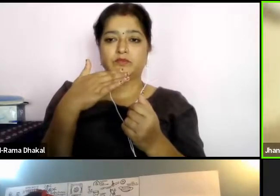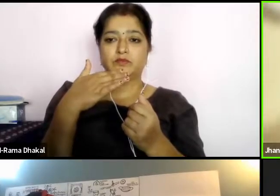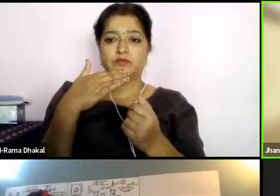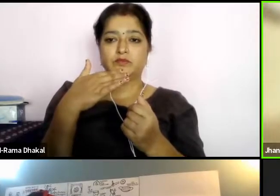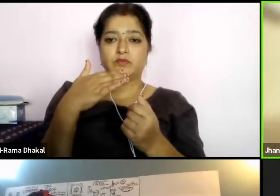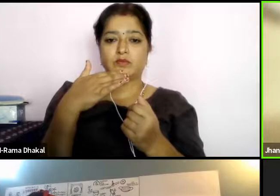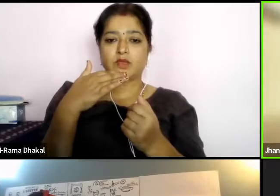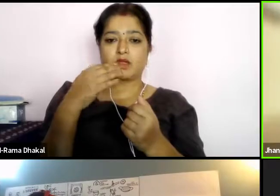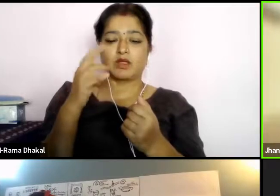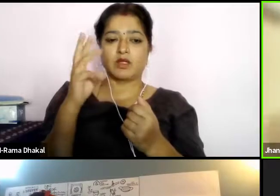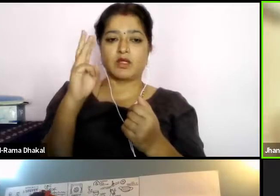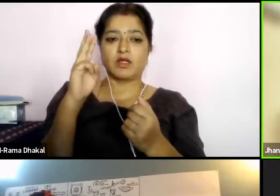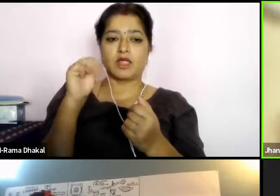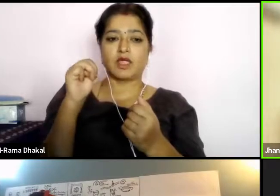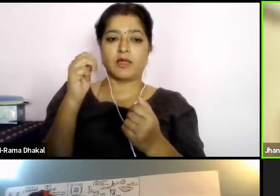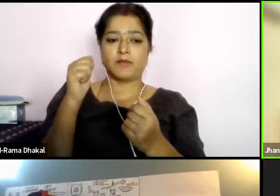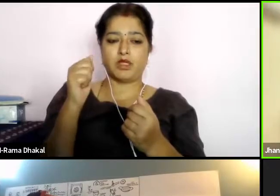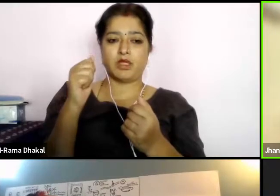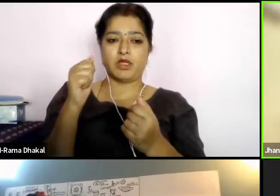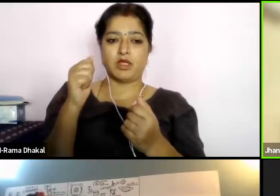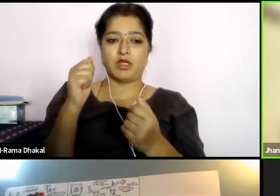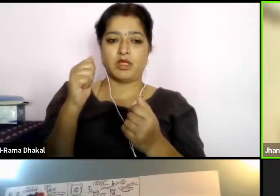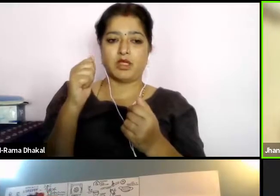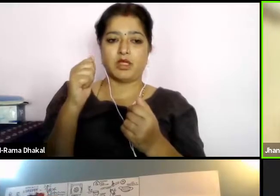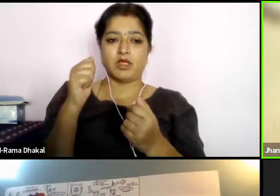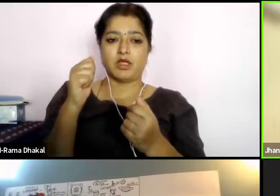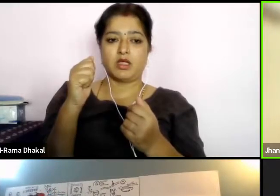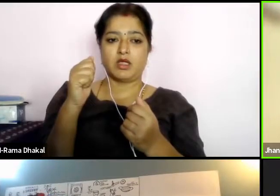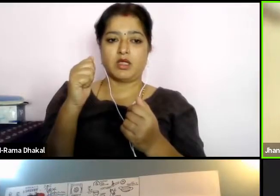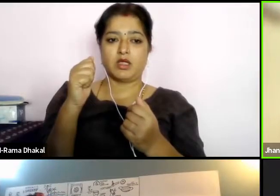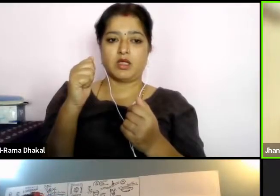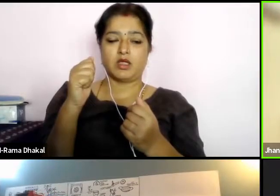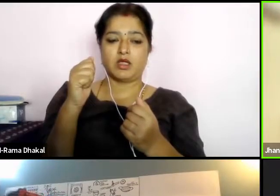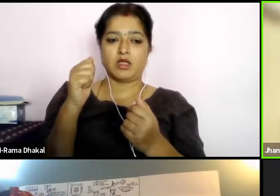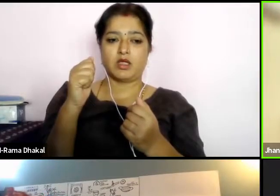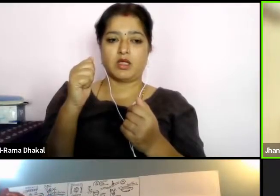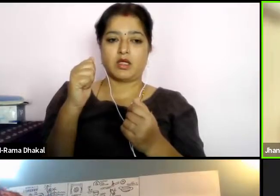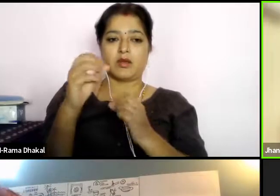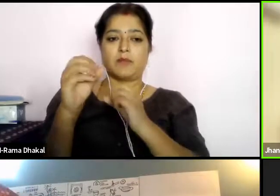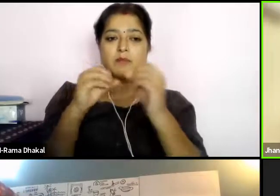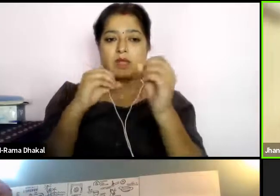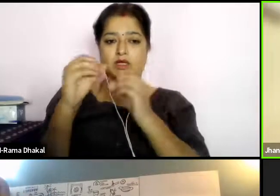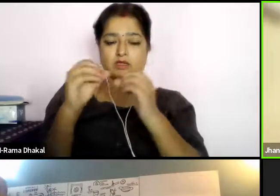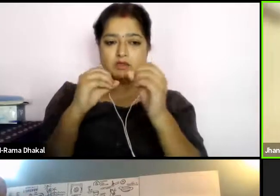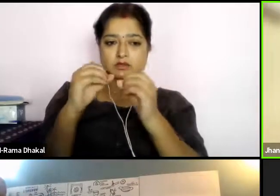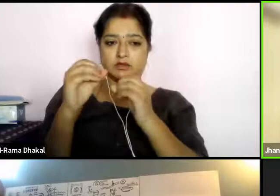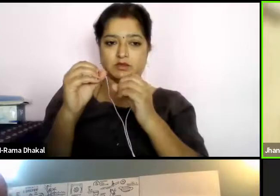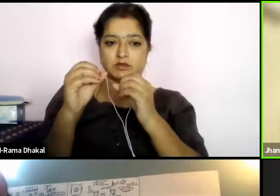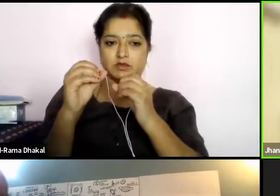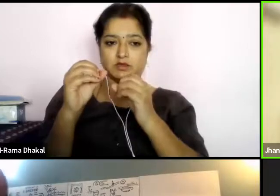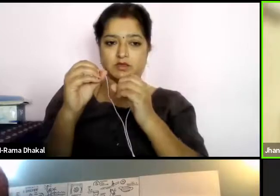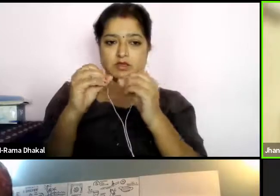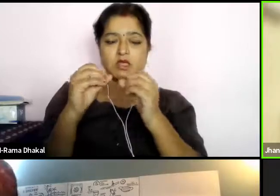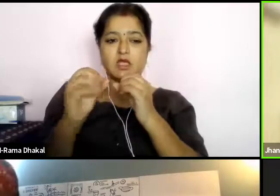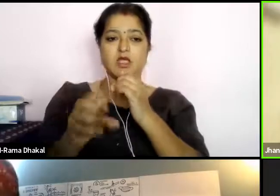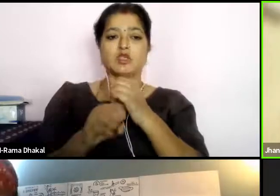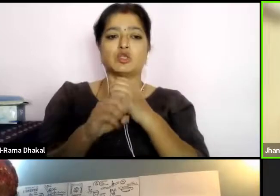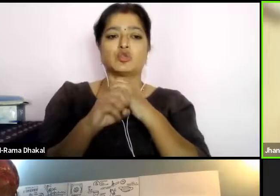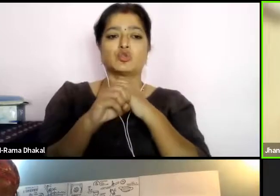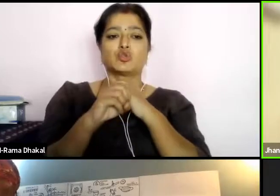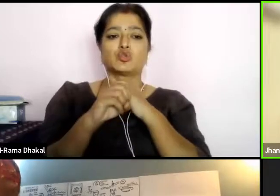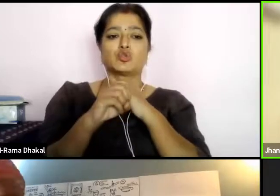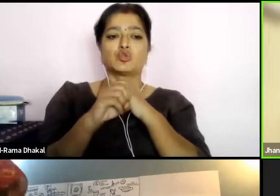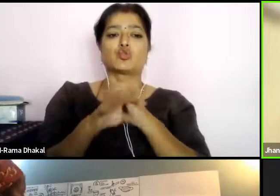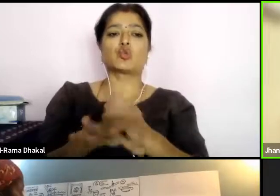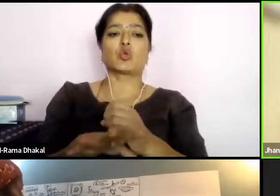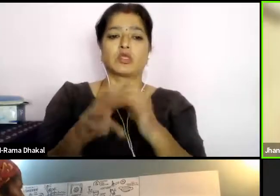Buea, spearheading research and development for 8 years in rural communities of Cameroon. She's the founder and director of